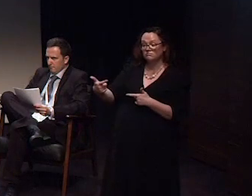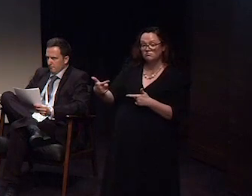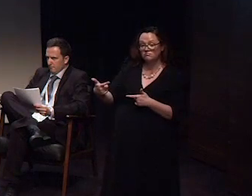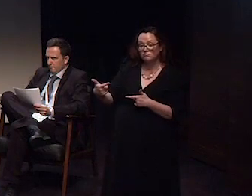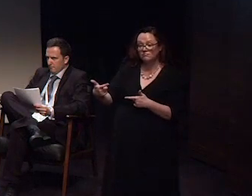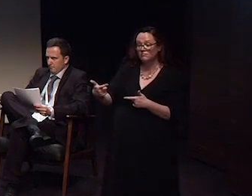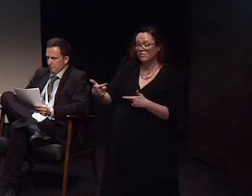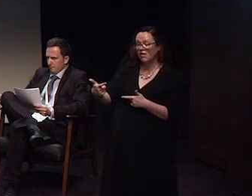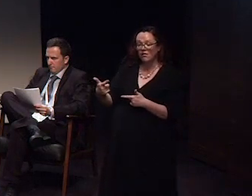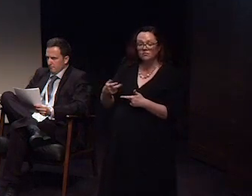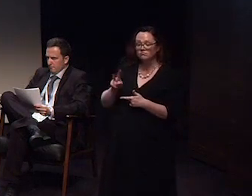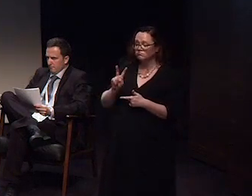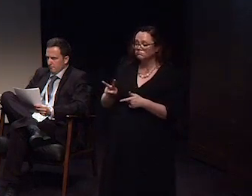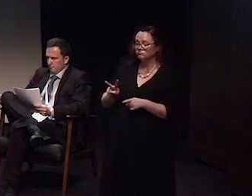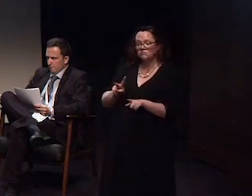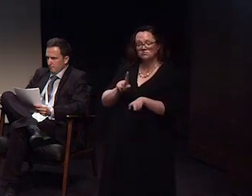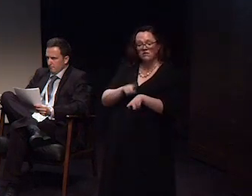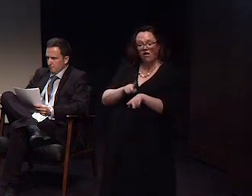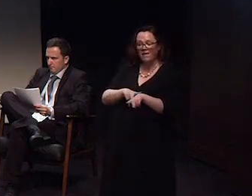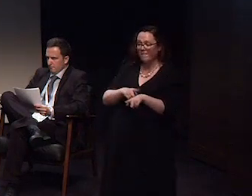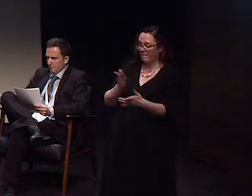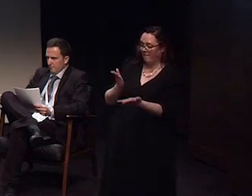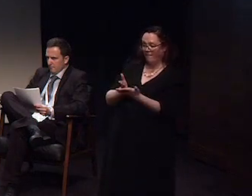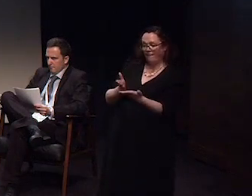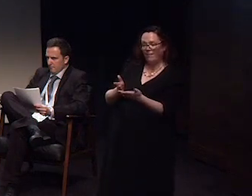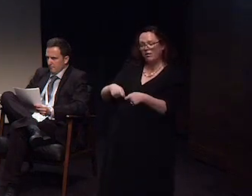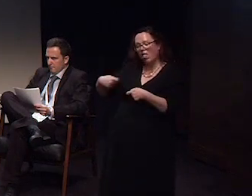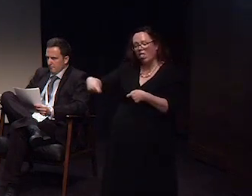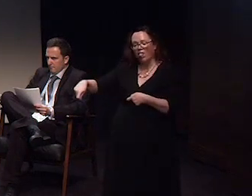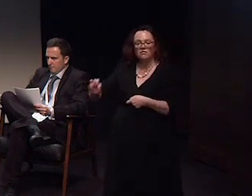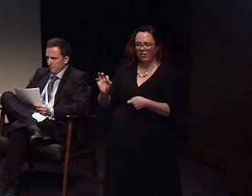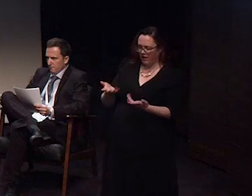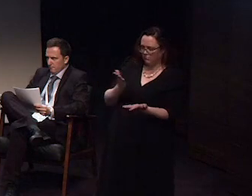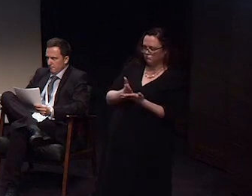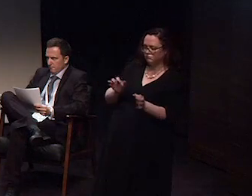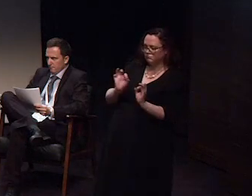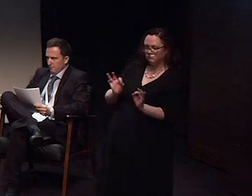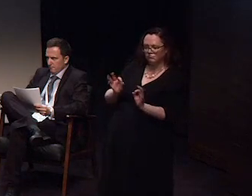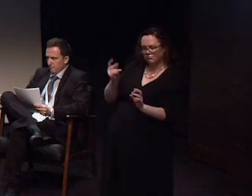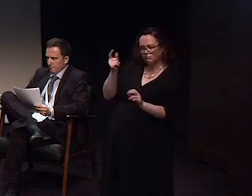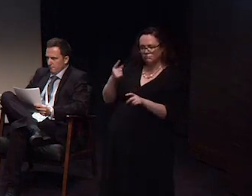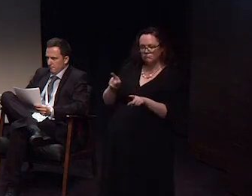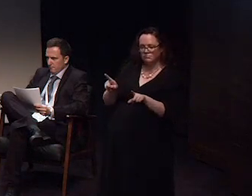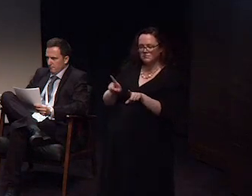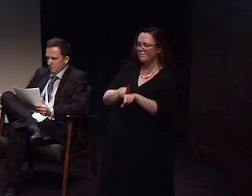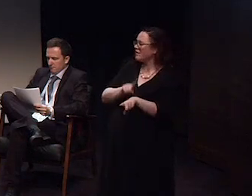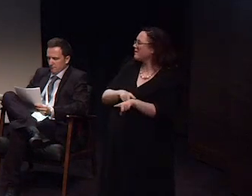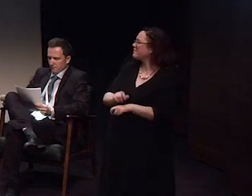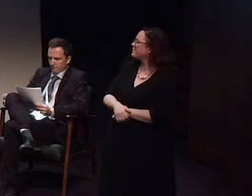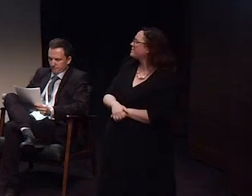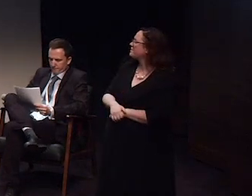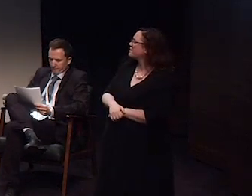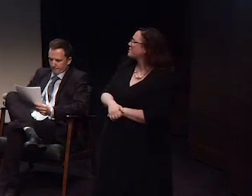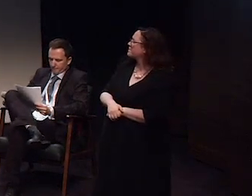more longer. We also saw that 6 simulations were recognized the cardiac